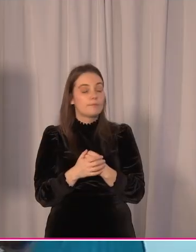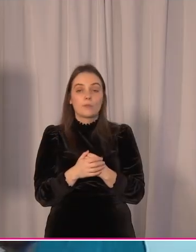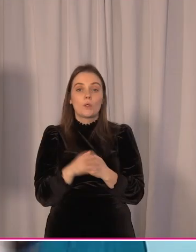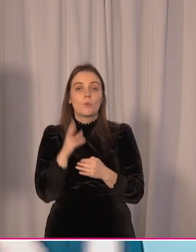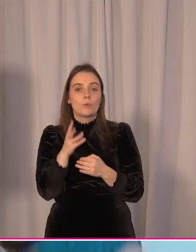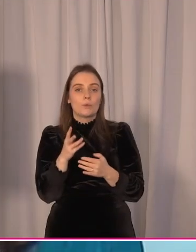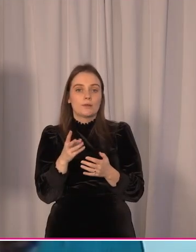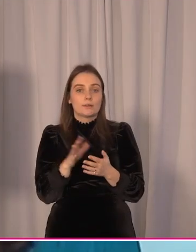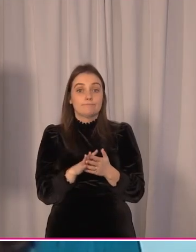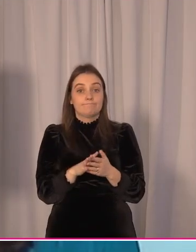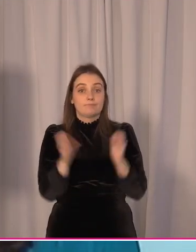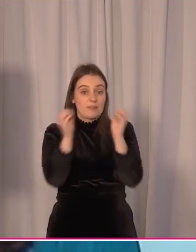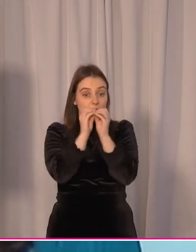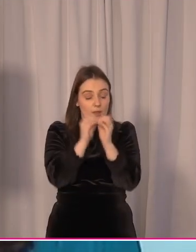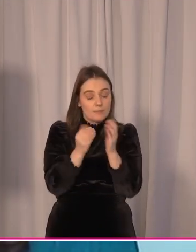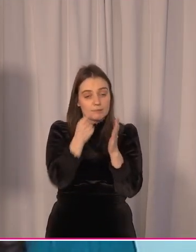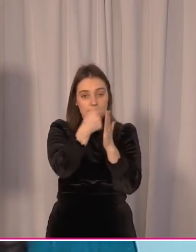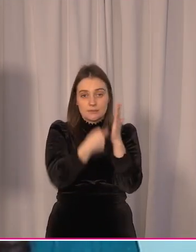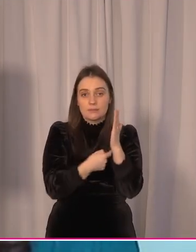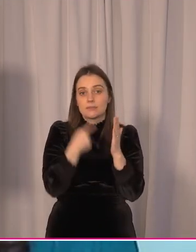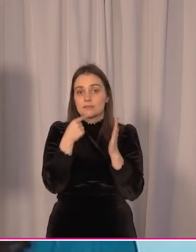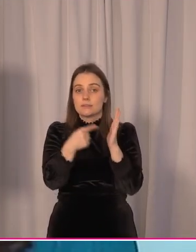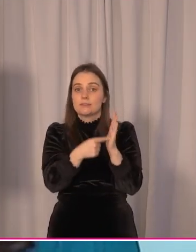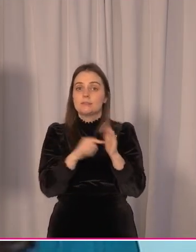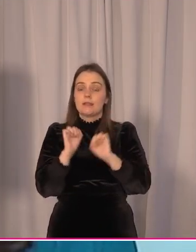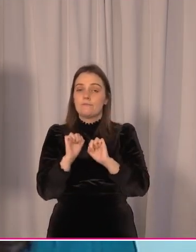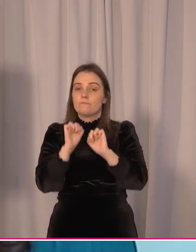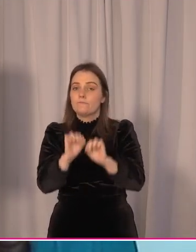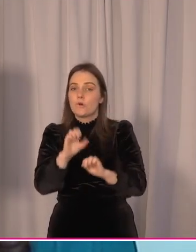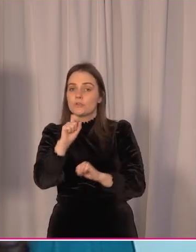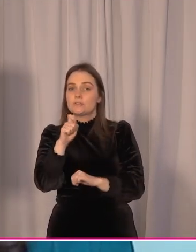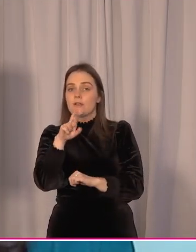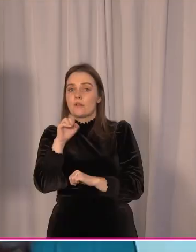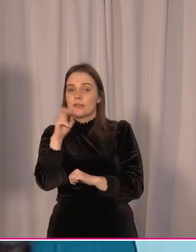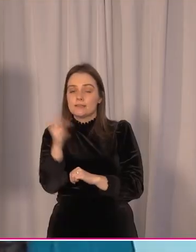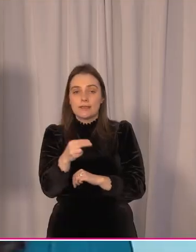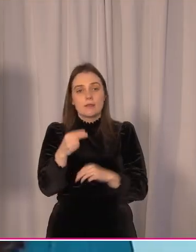that they go and choose forced sterilization due to